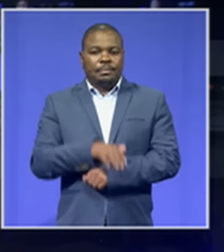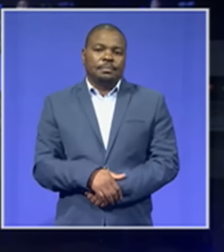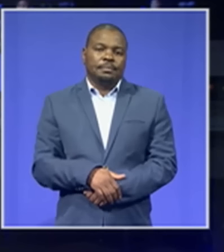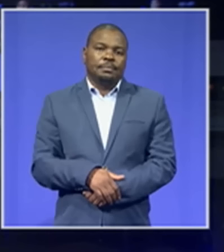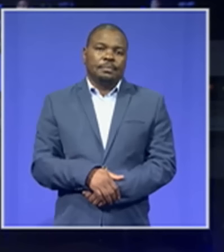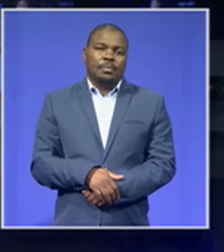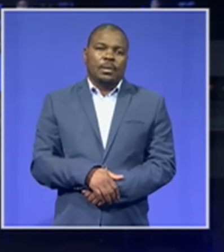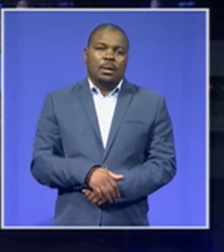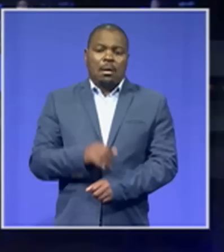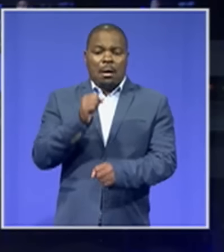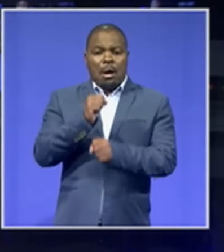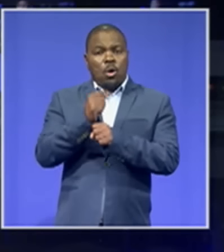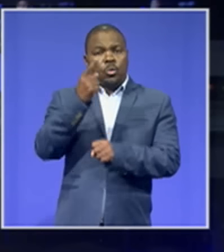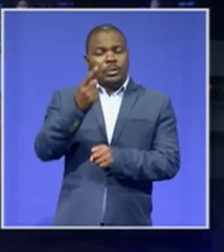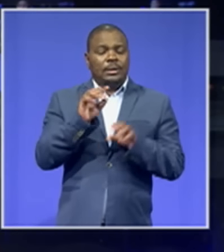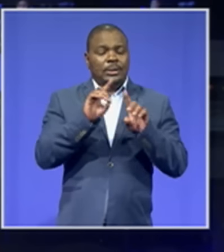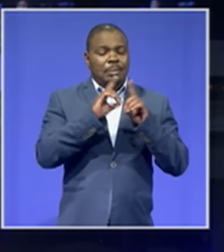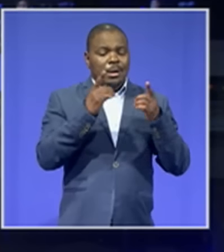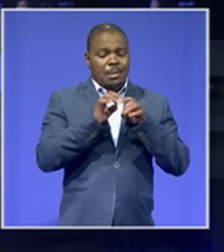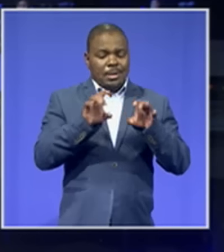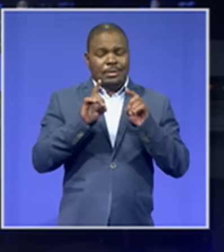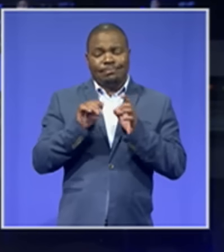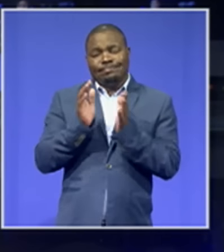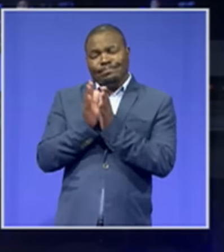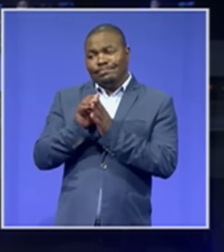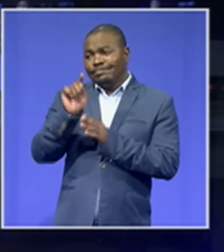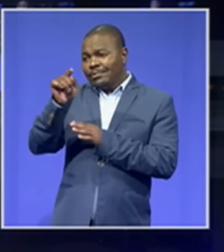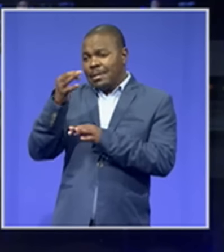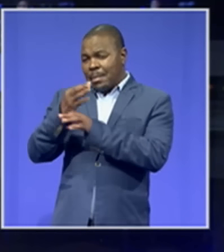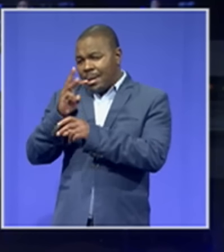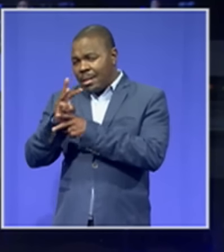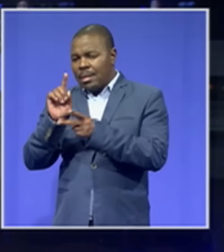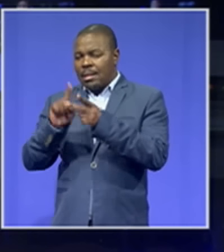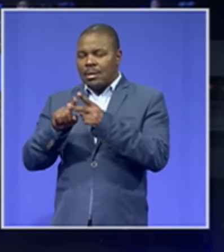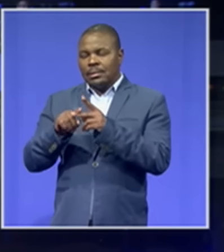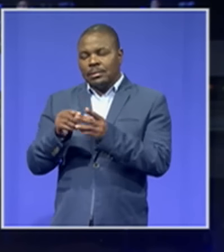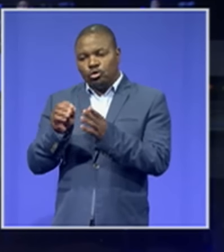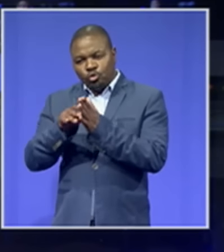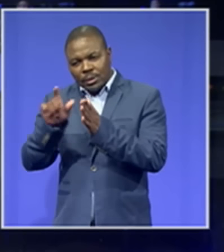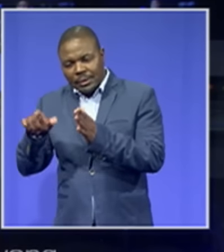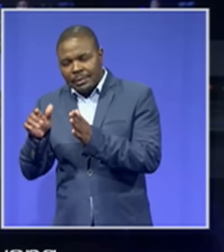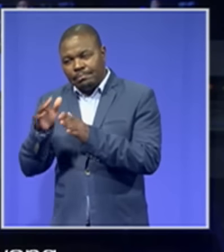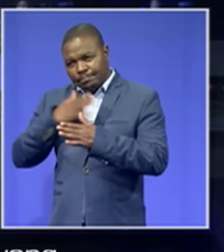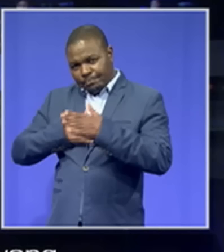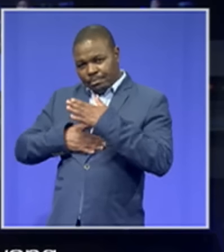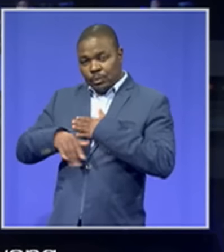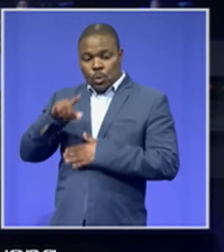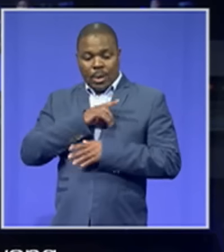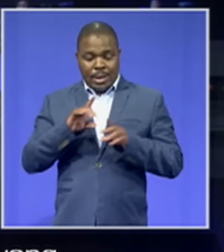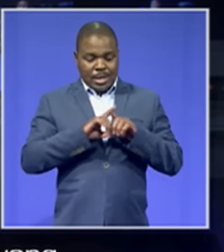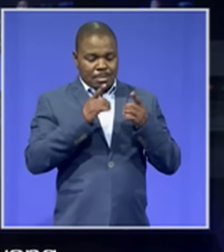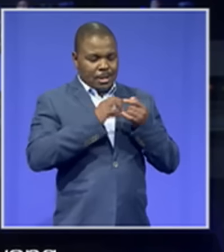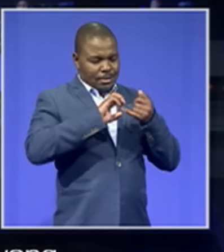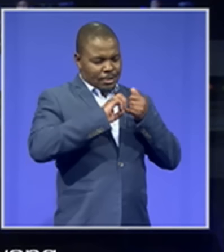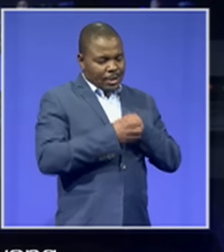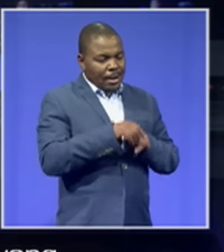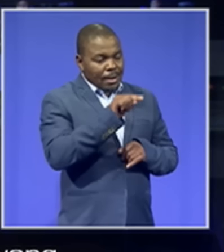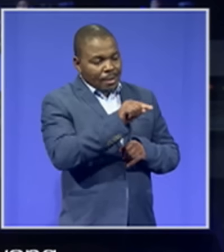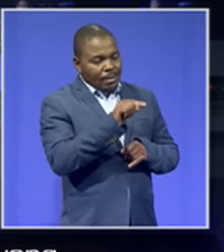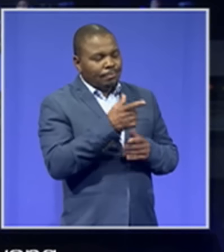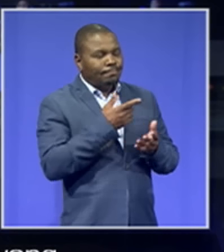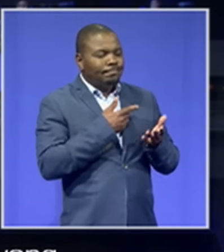Lefapha la Thuto la Gauteng le pileditse ho batswadi le barutwana ho ba le mamello ha lefapha le ntse le leka ho tla ka tharollo ya pehelo ya